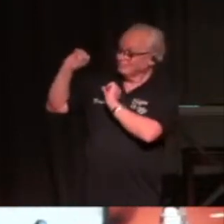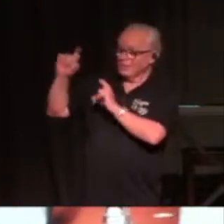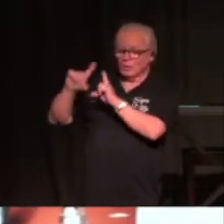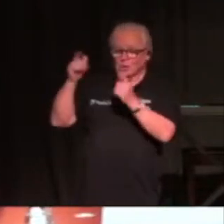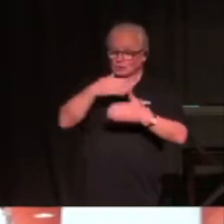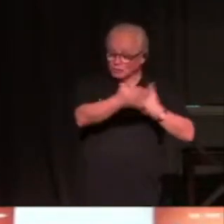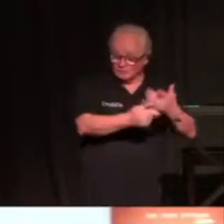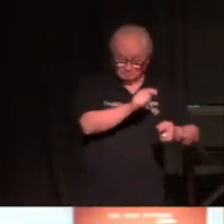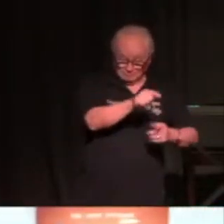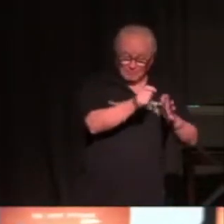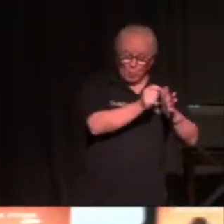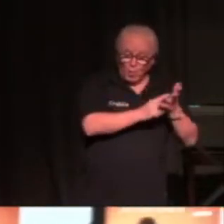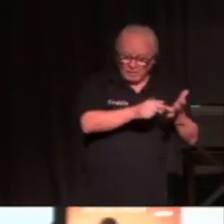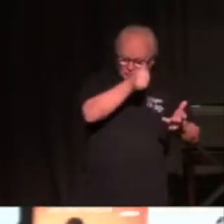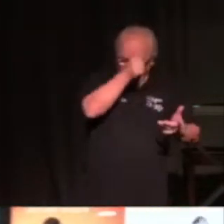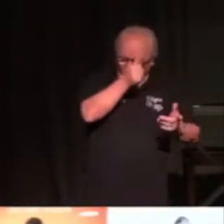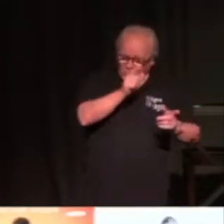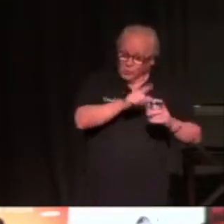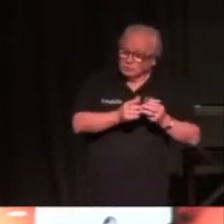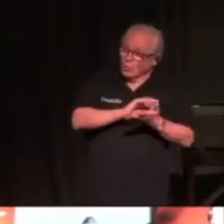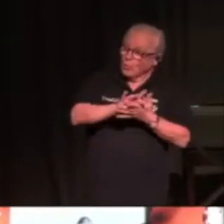He had a word from God. And so,